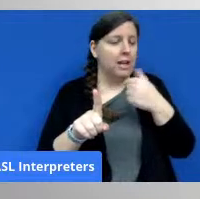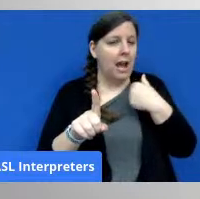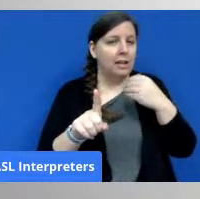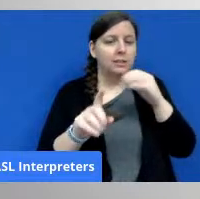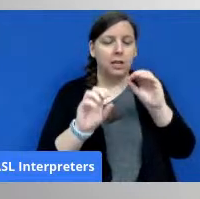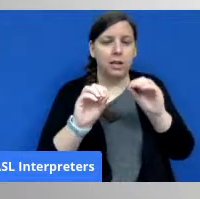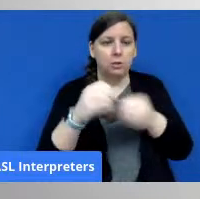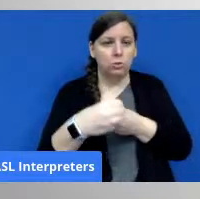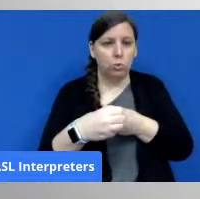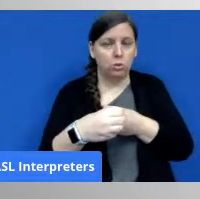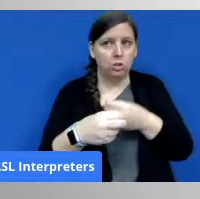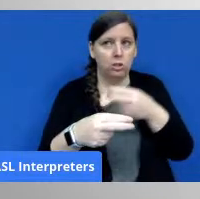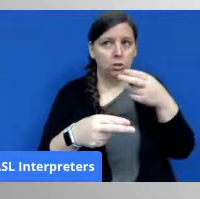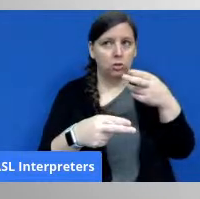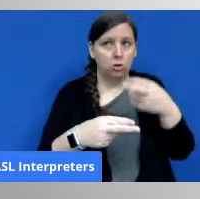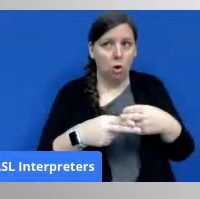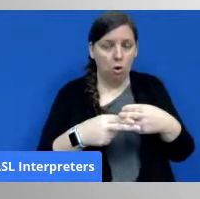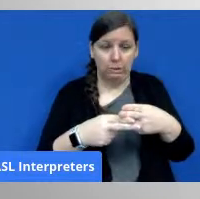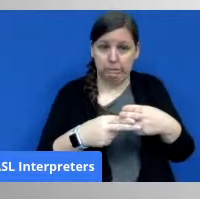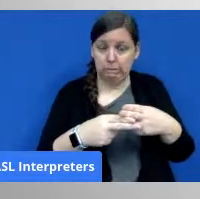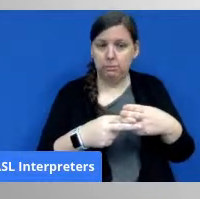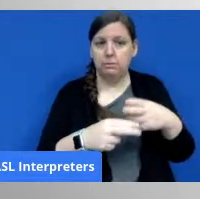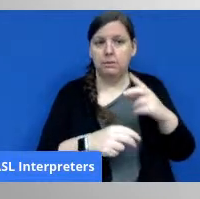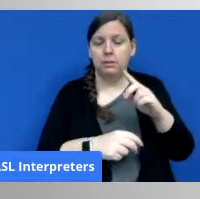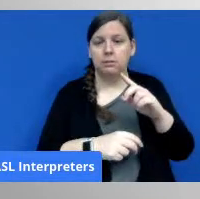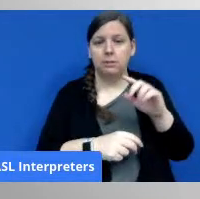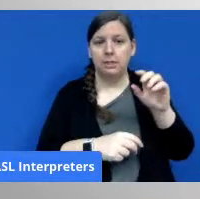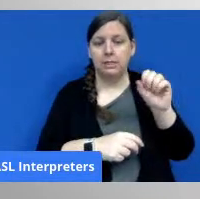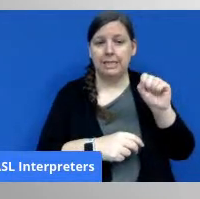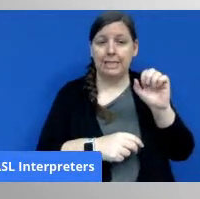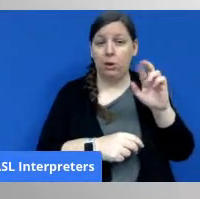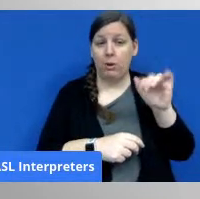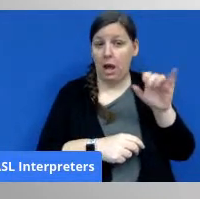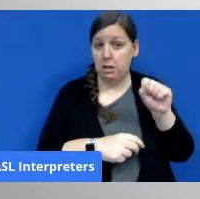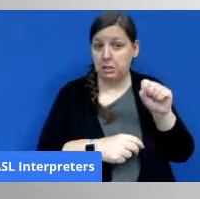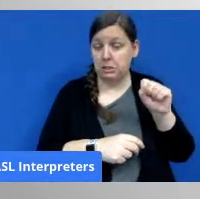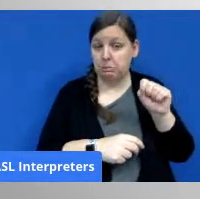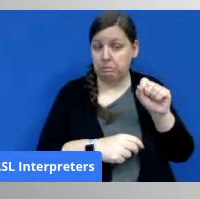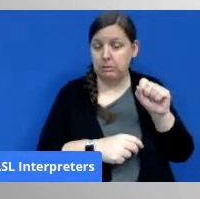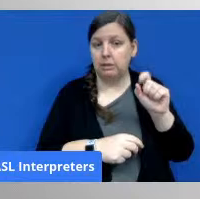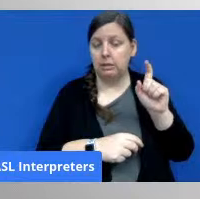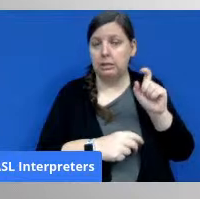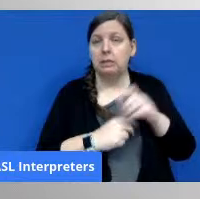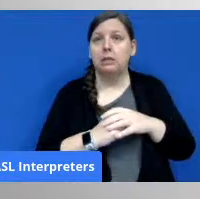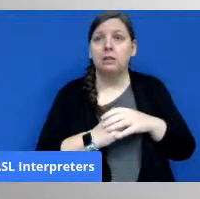called Series, and she works with like 140